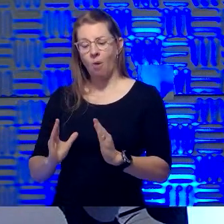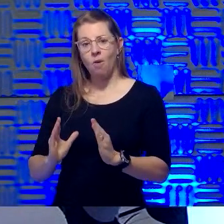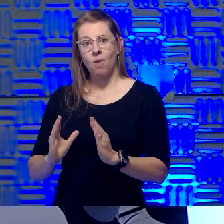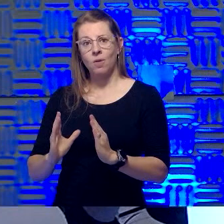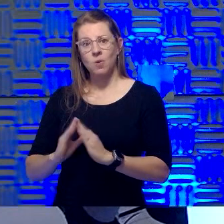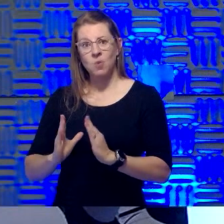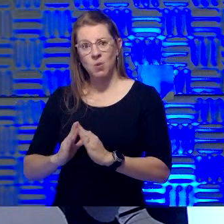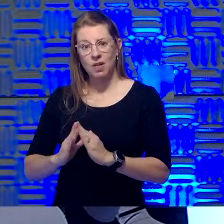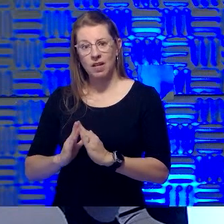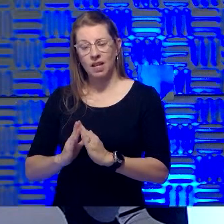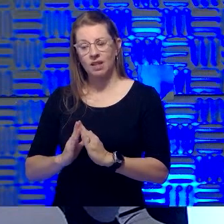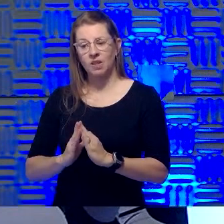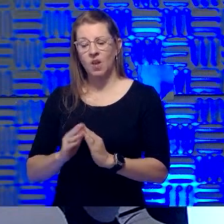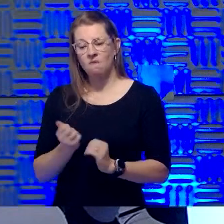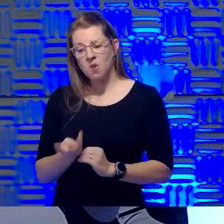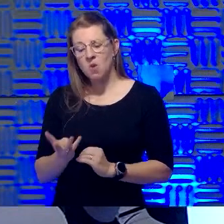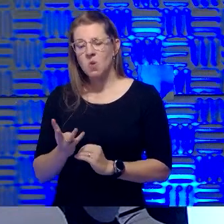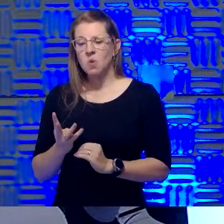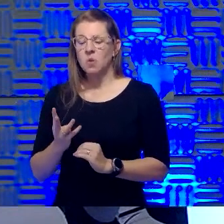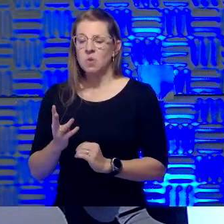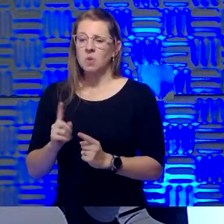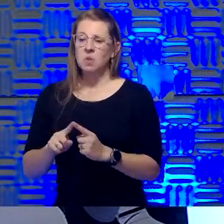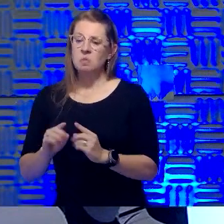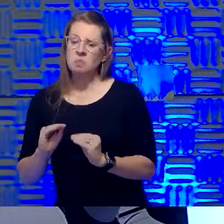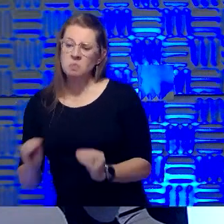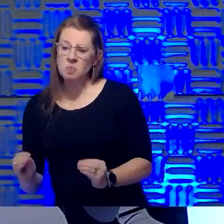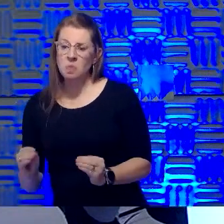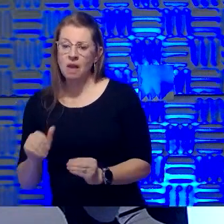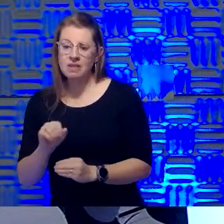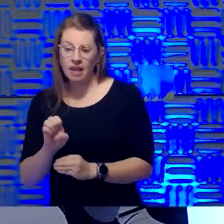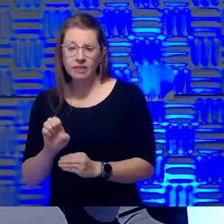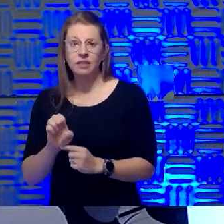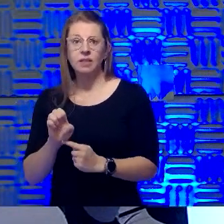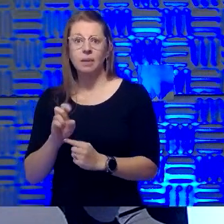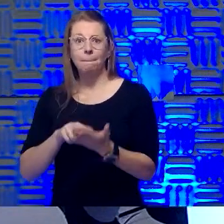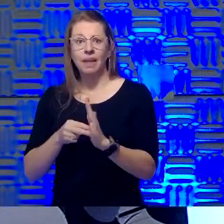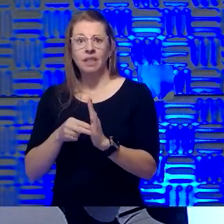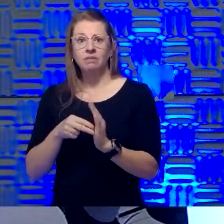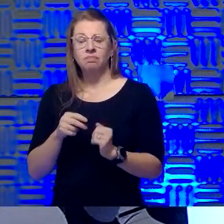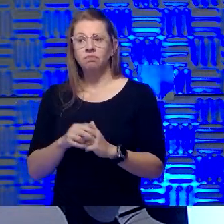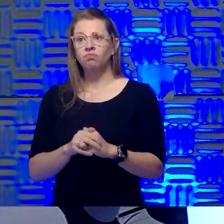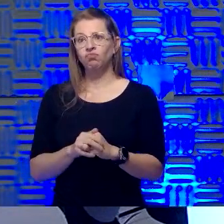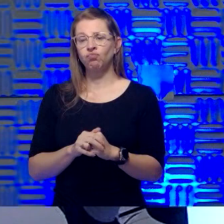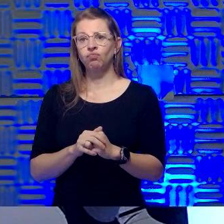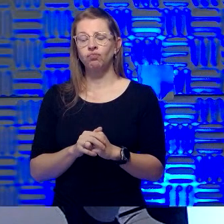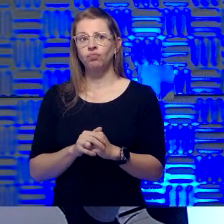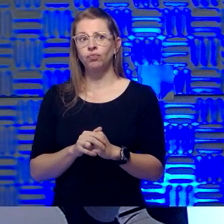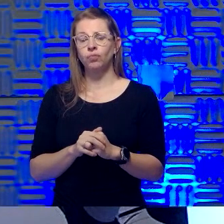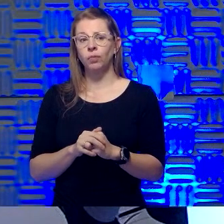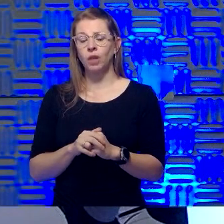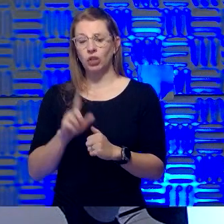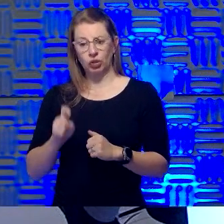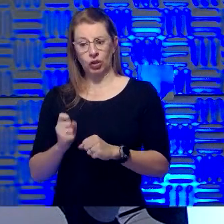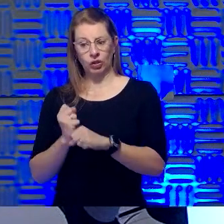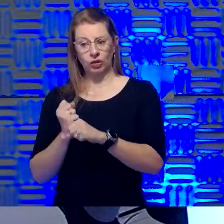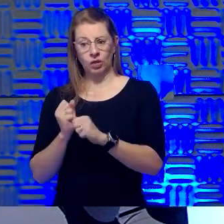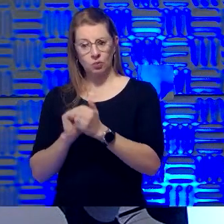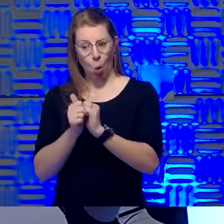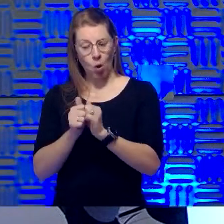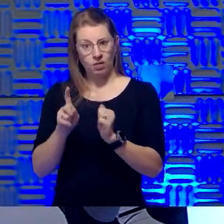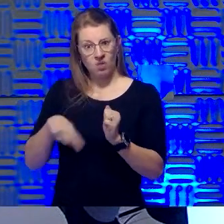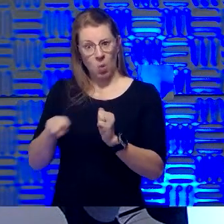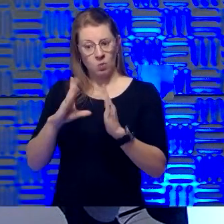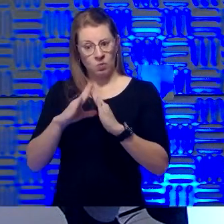cases. Should those communities with I'm sorry, should sports in those communities start